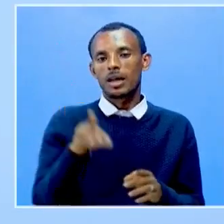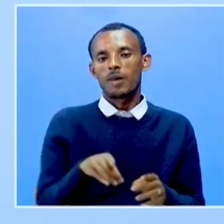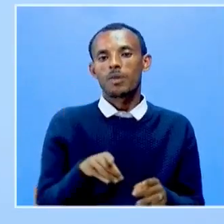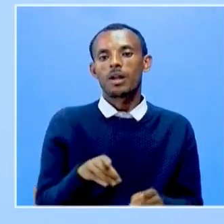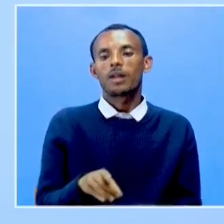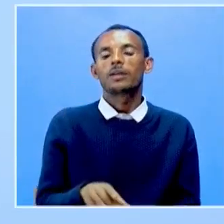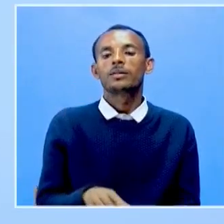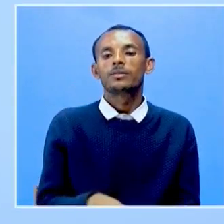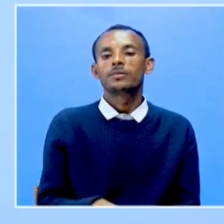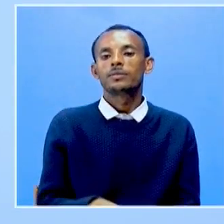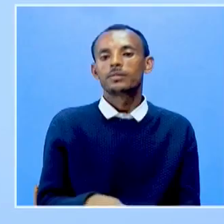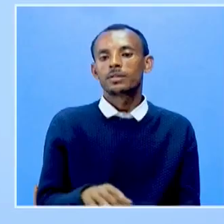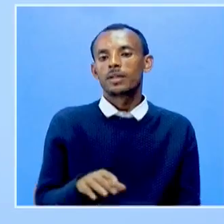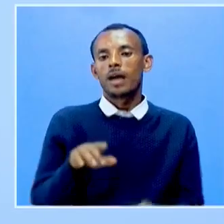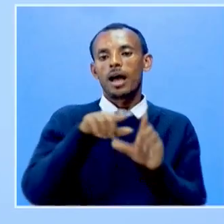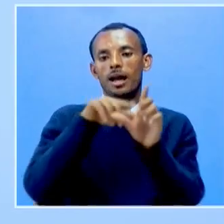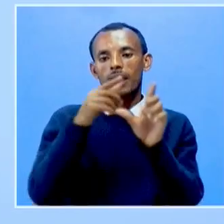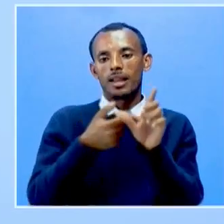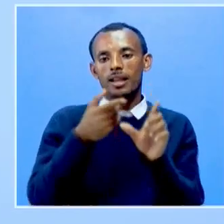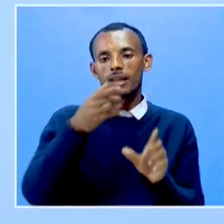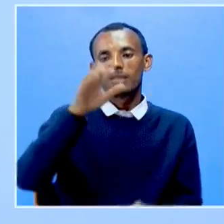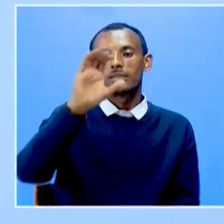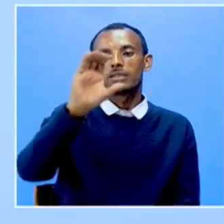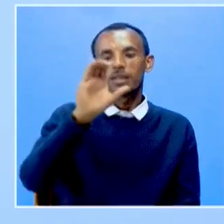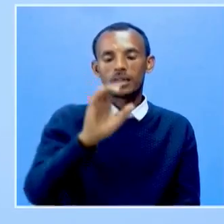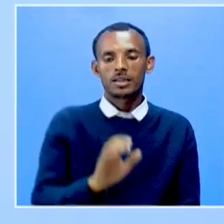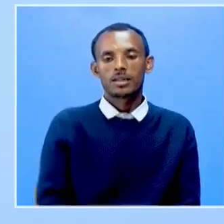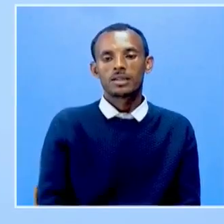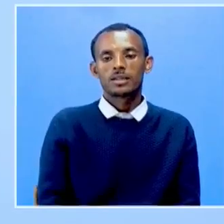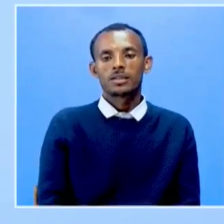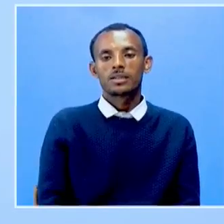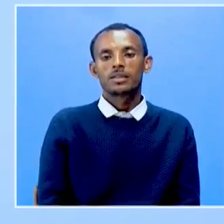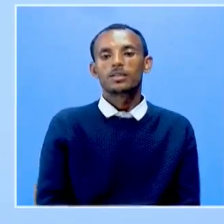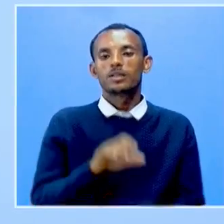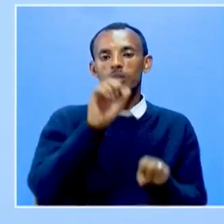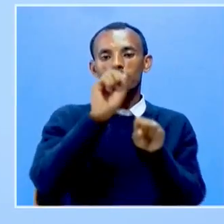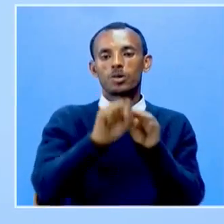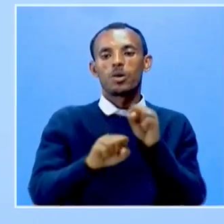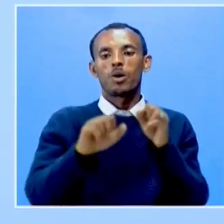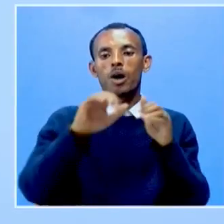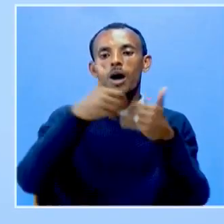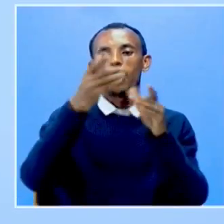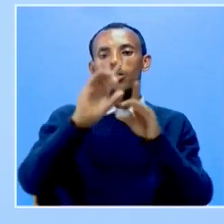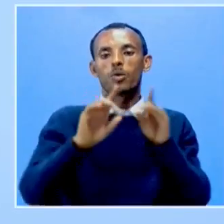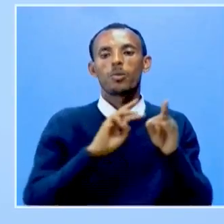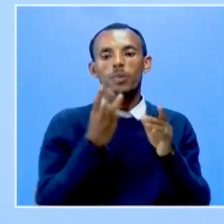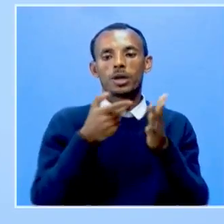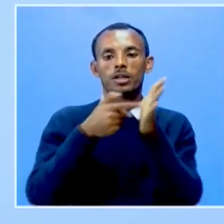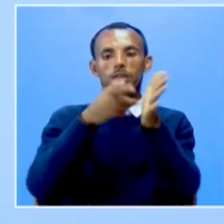bisects angle C. So, how do we show this?